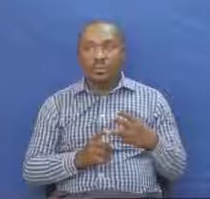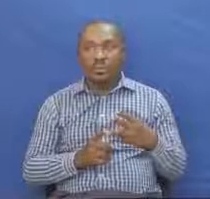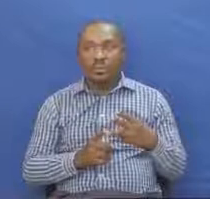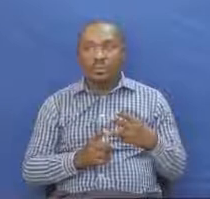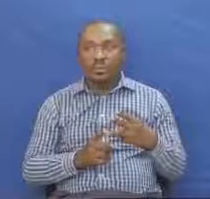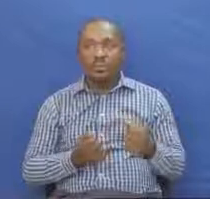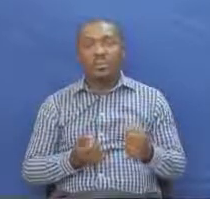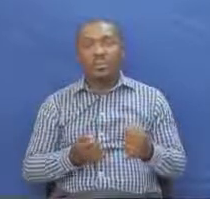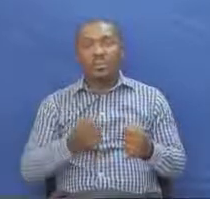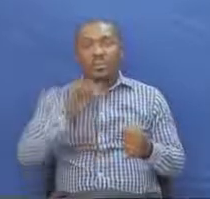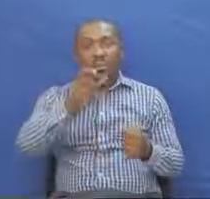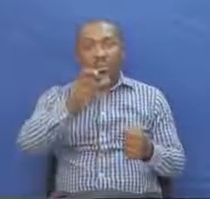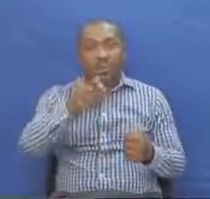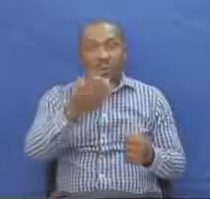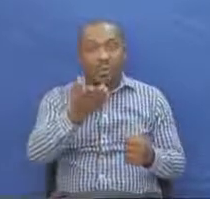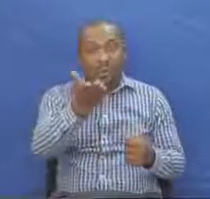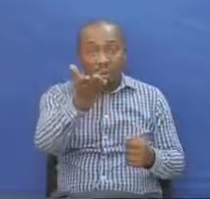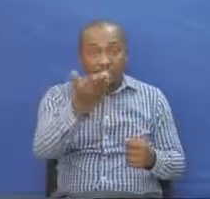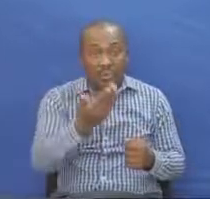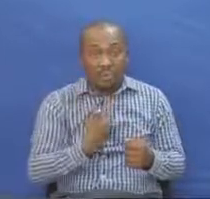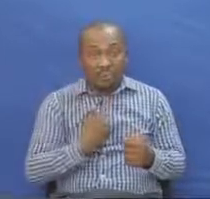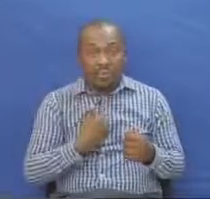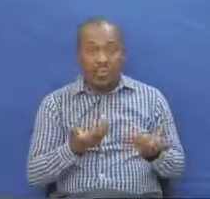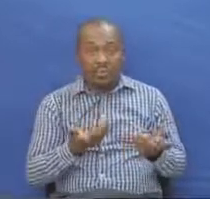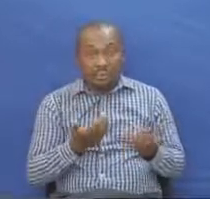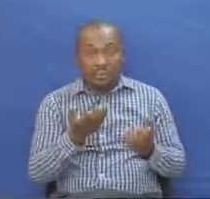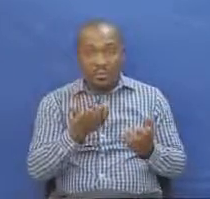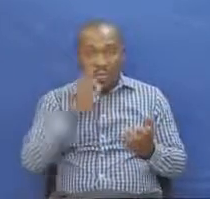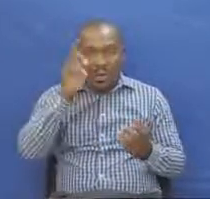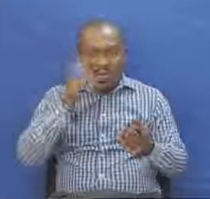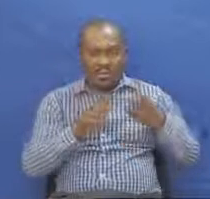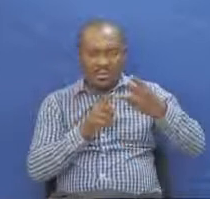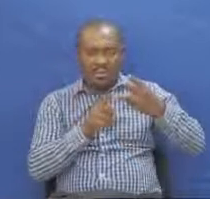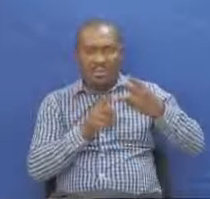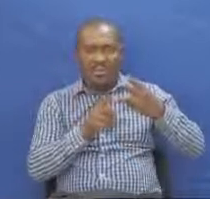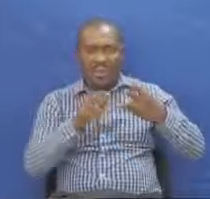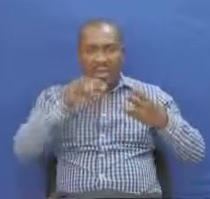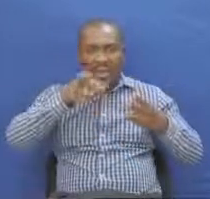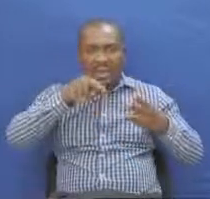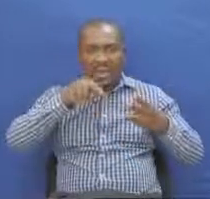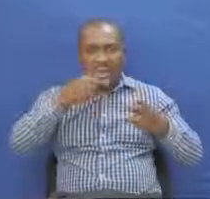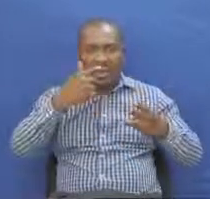which organism or which species undergo intermittent growth?